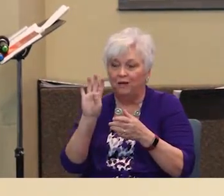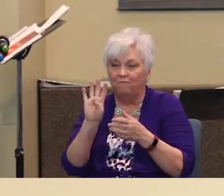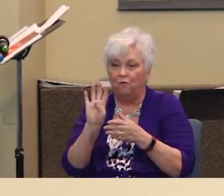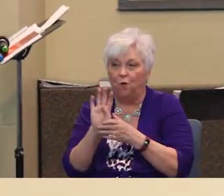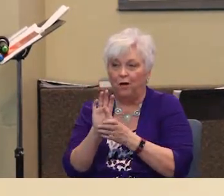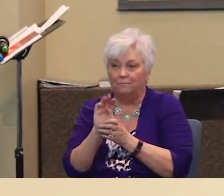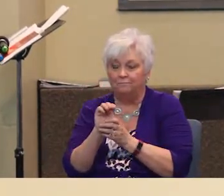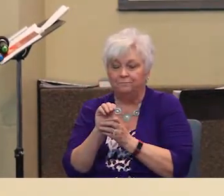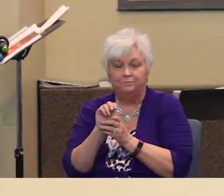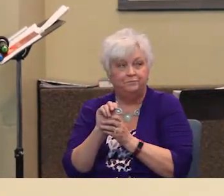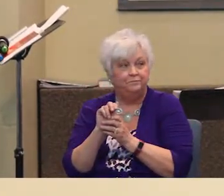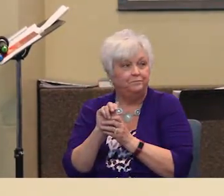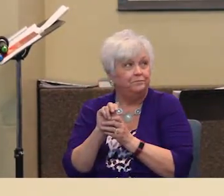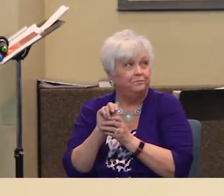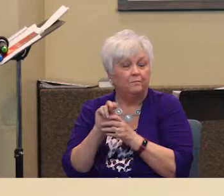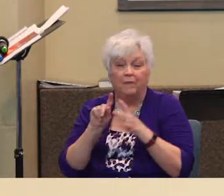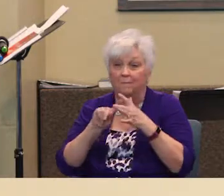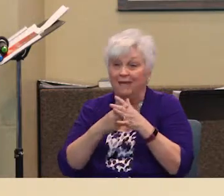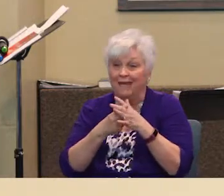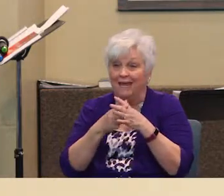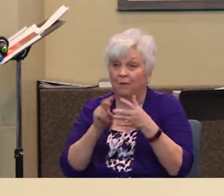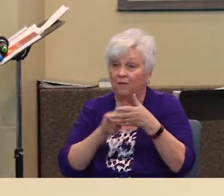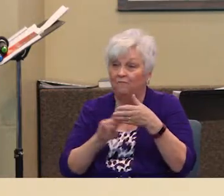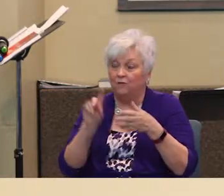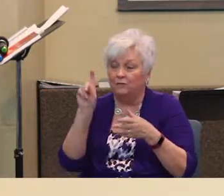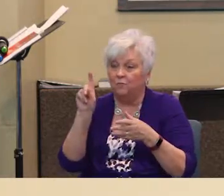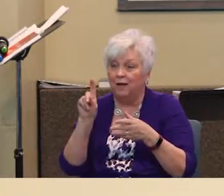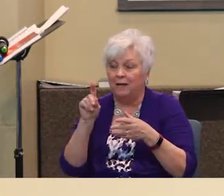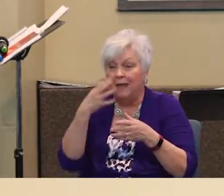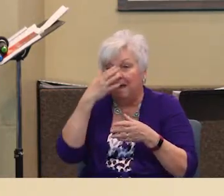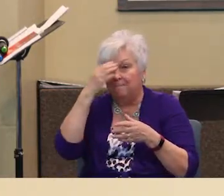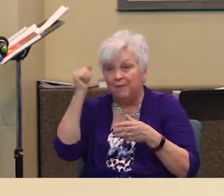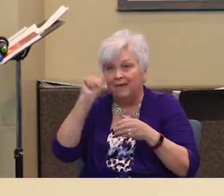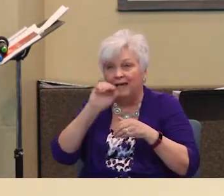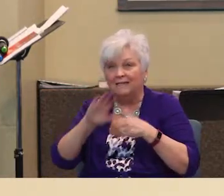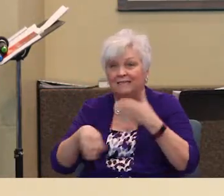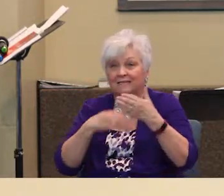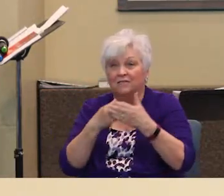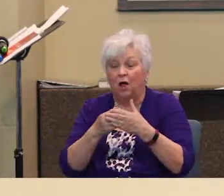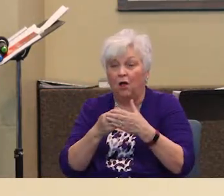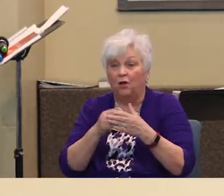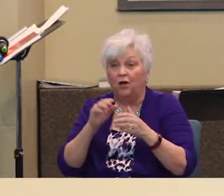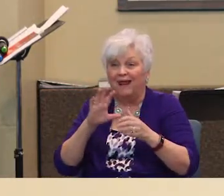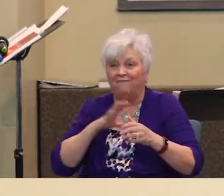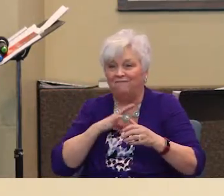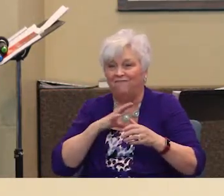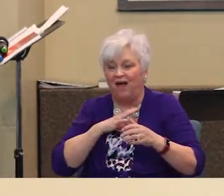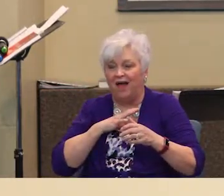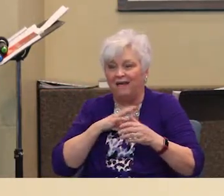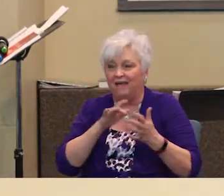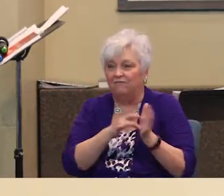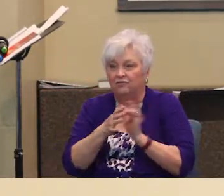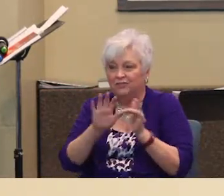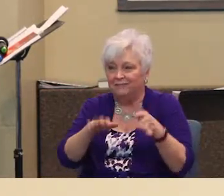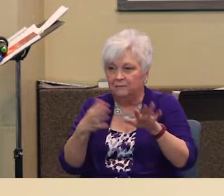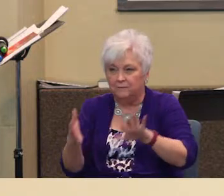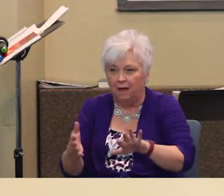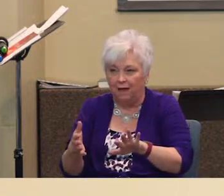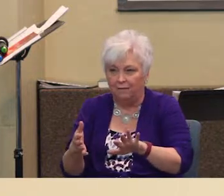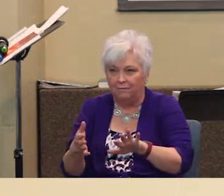24. Beginning with verse 1. Because it's all good and fine if Jesus died.